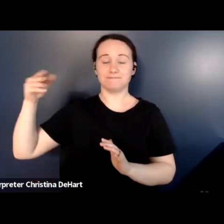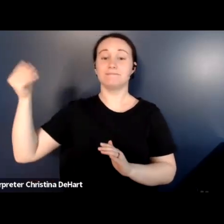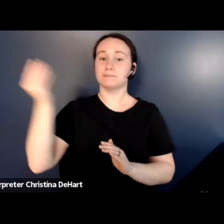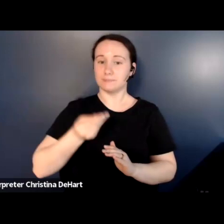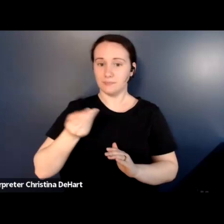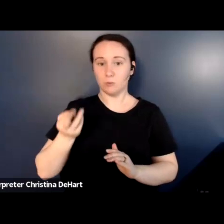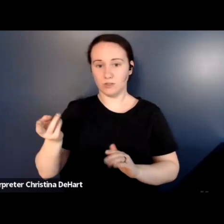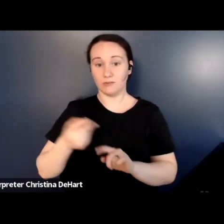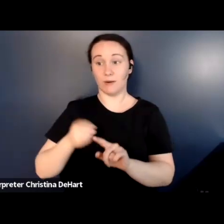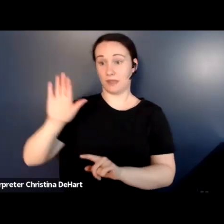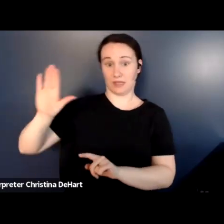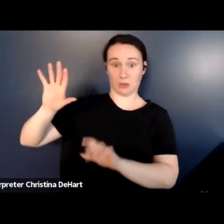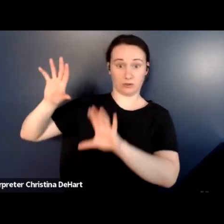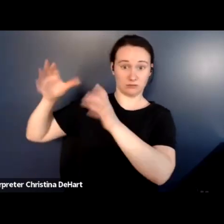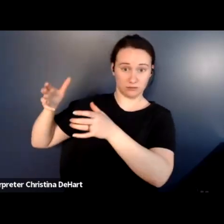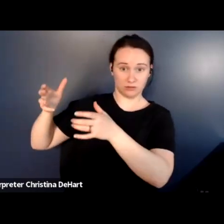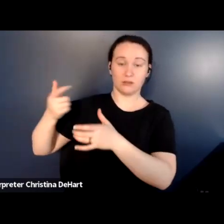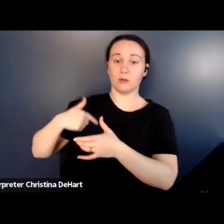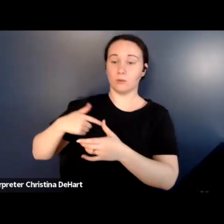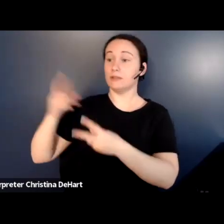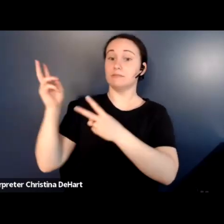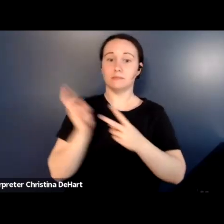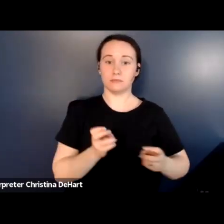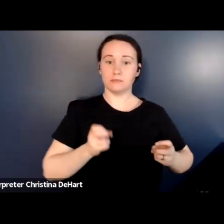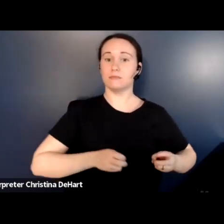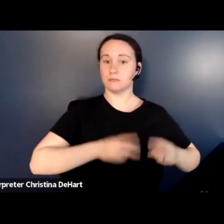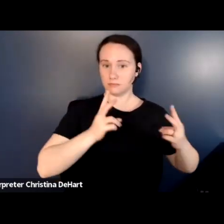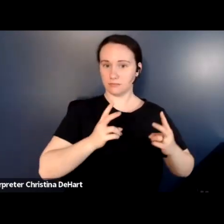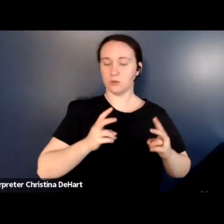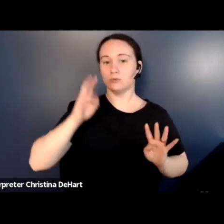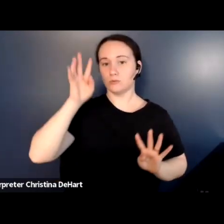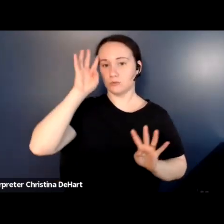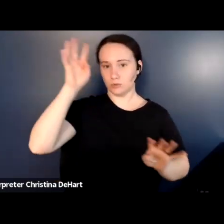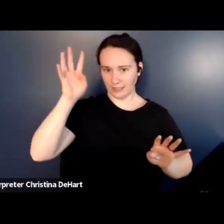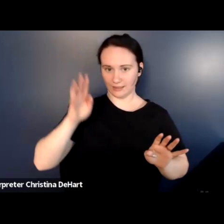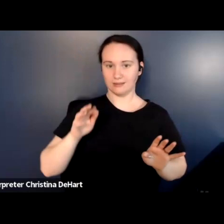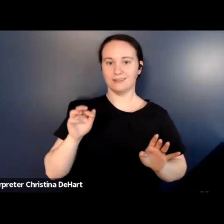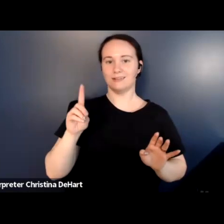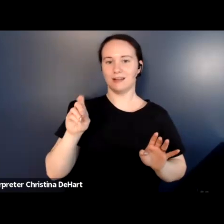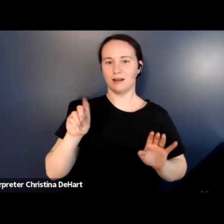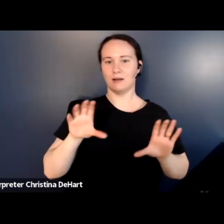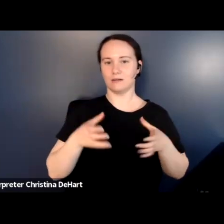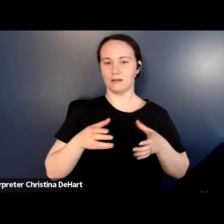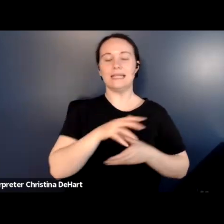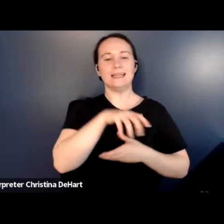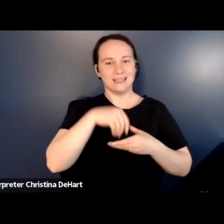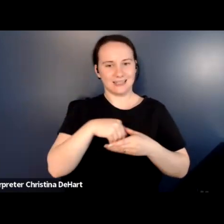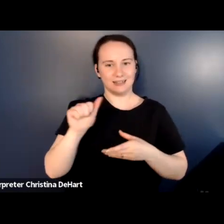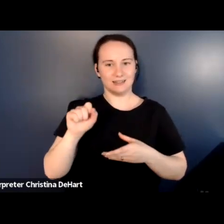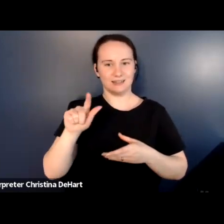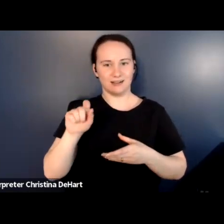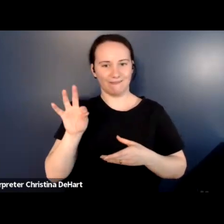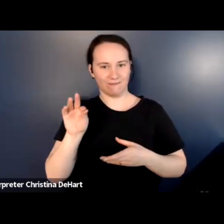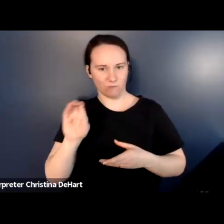and we imported it in and created that resource database within Salesforce. So where centers